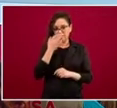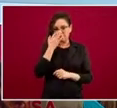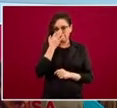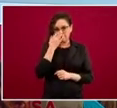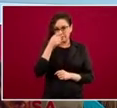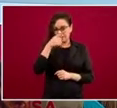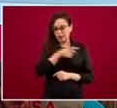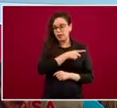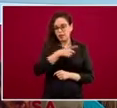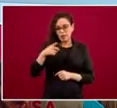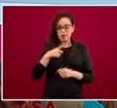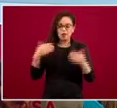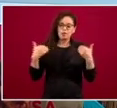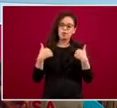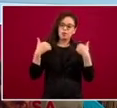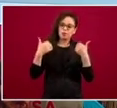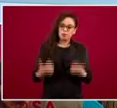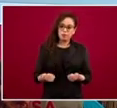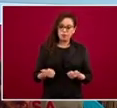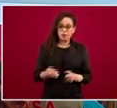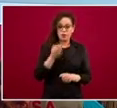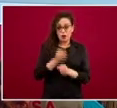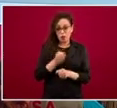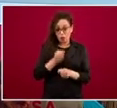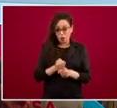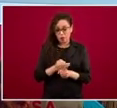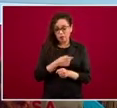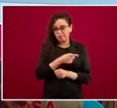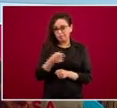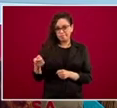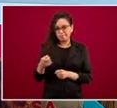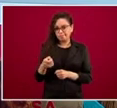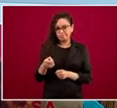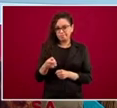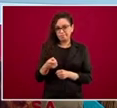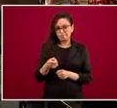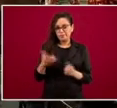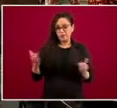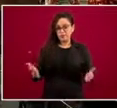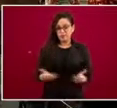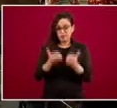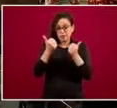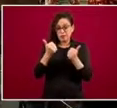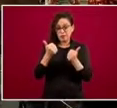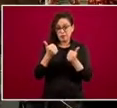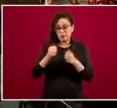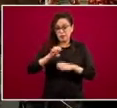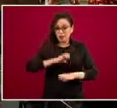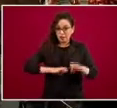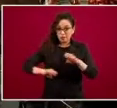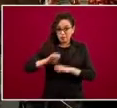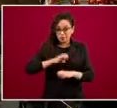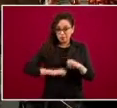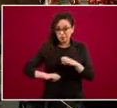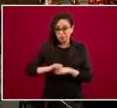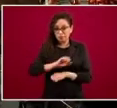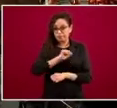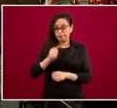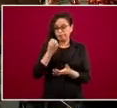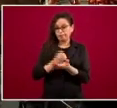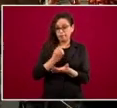for a loophole or a way to continue to operate. And we want to ask for your understanding, and